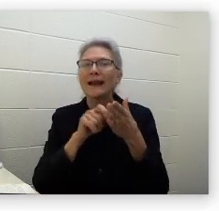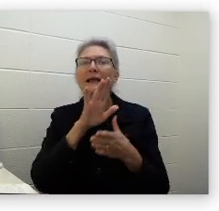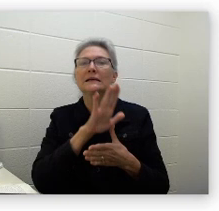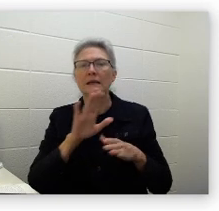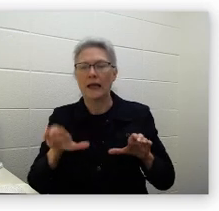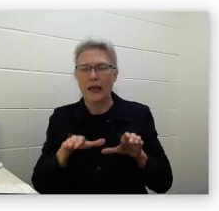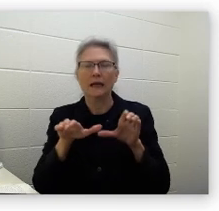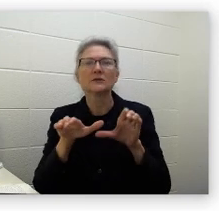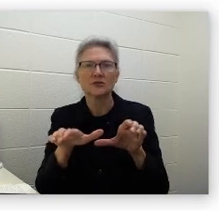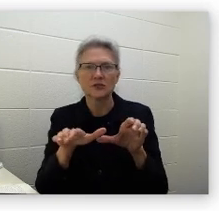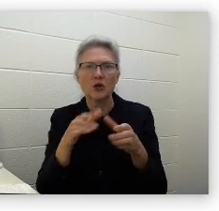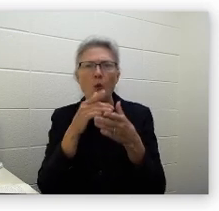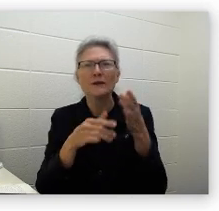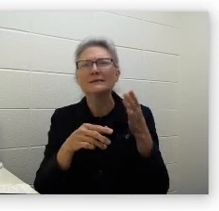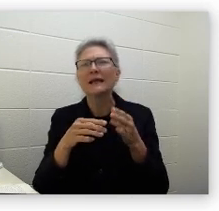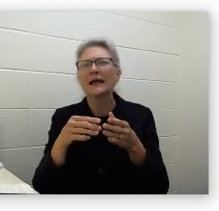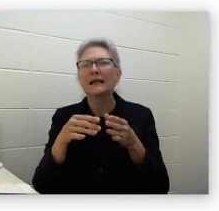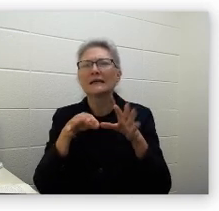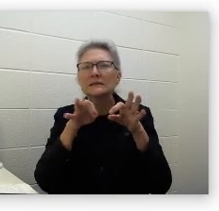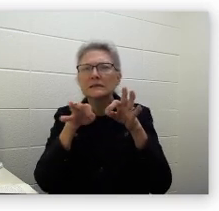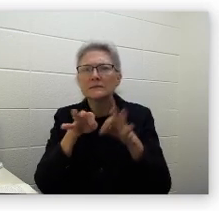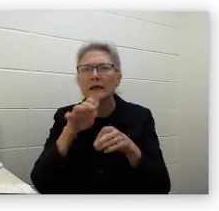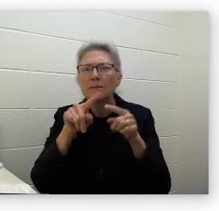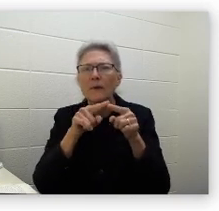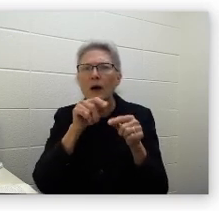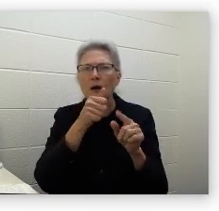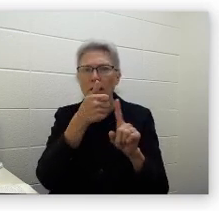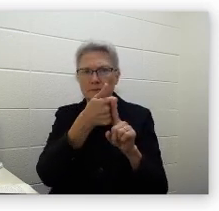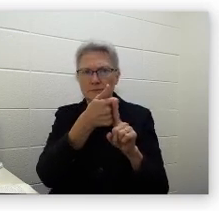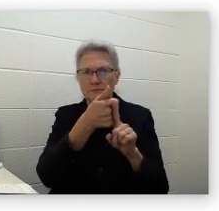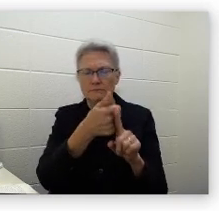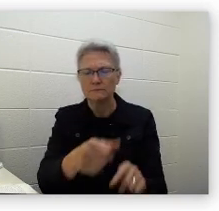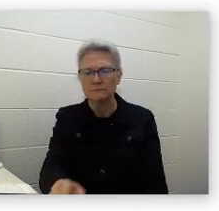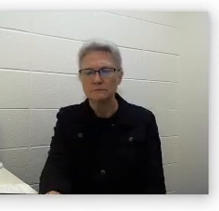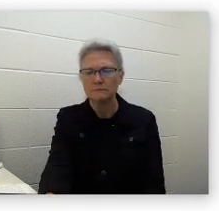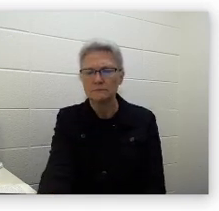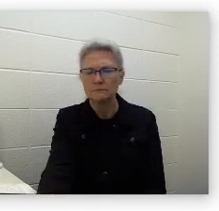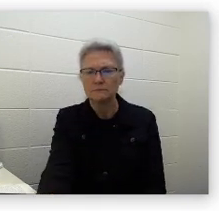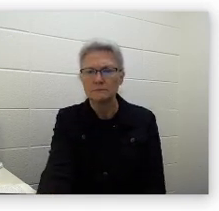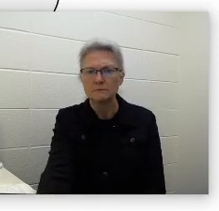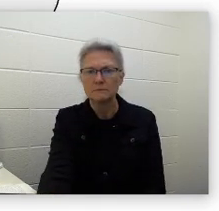actions in, and what does that tell us about Ben?